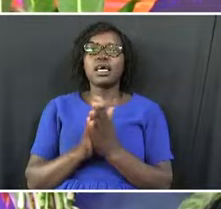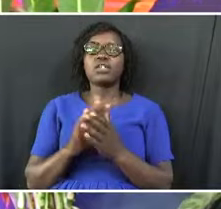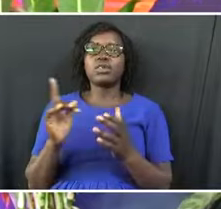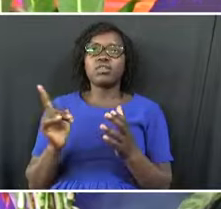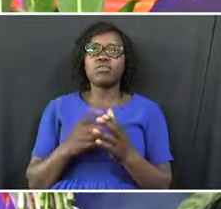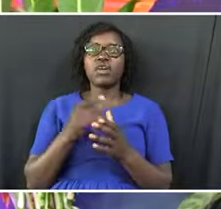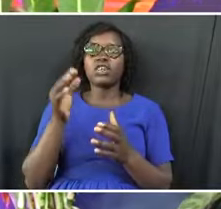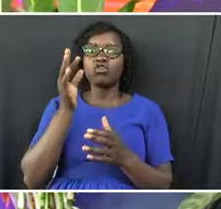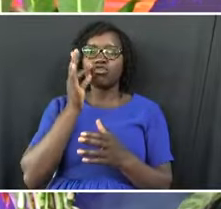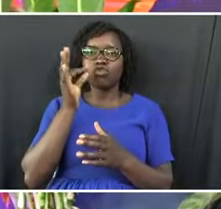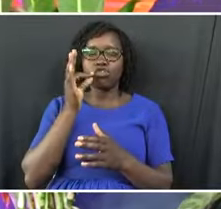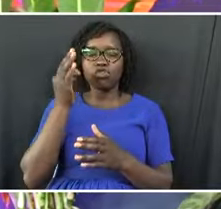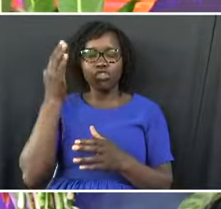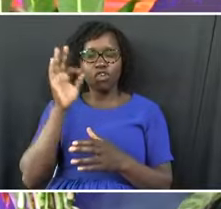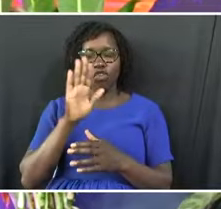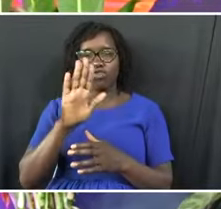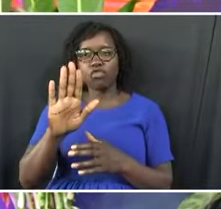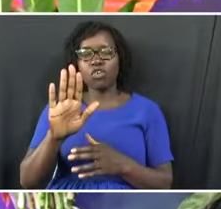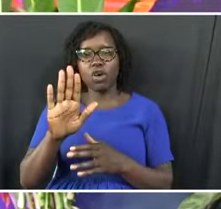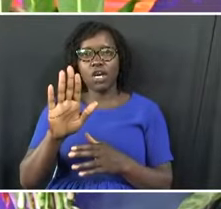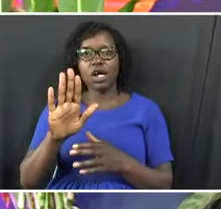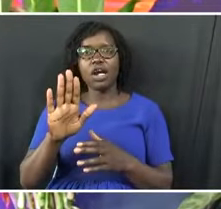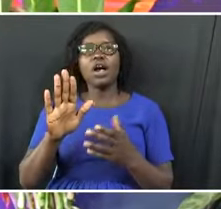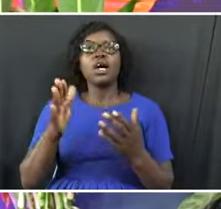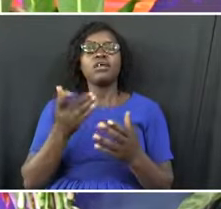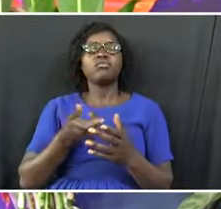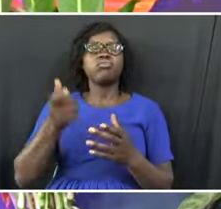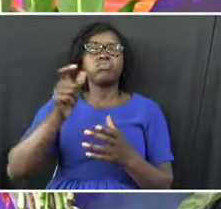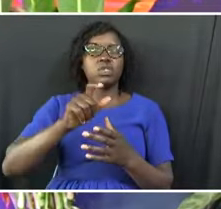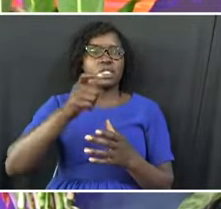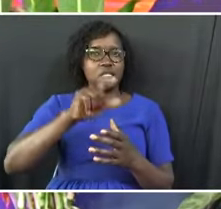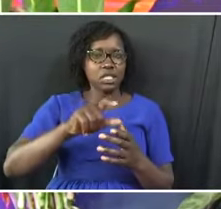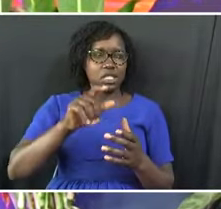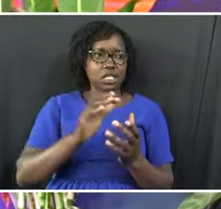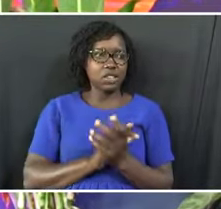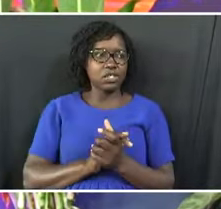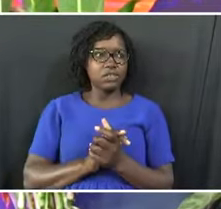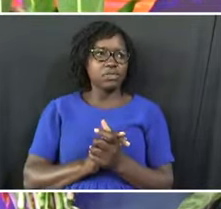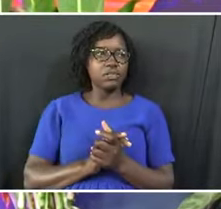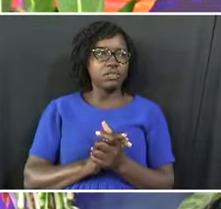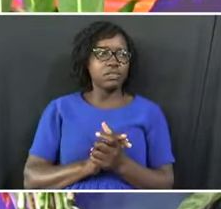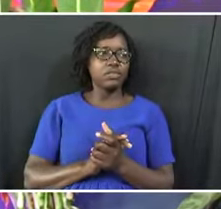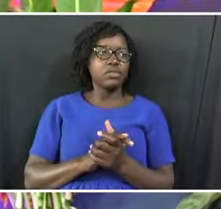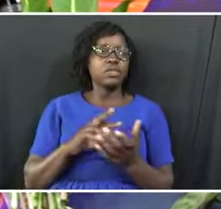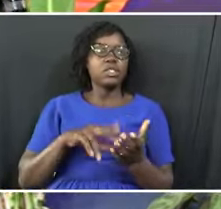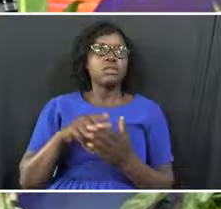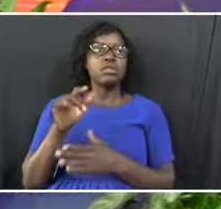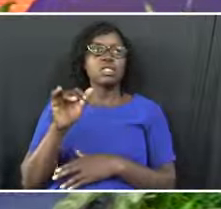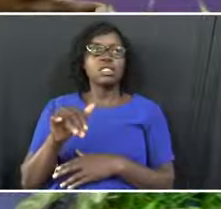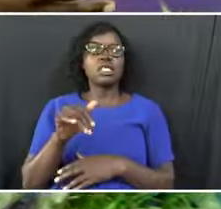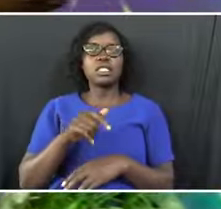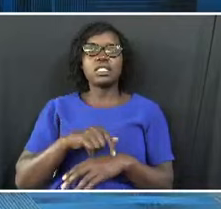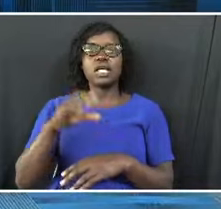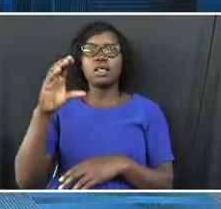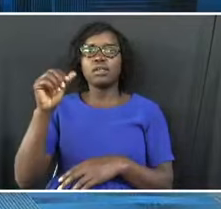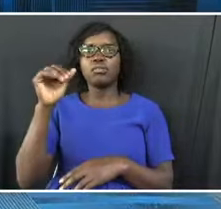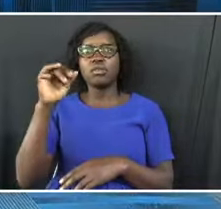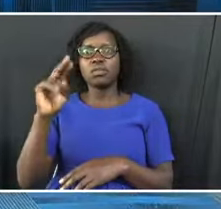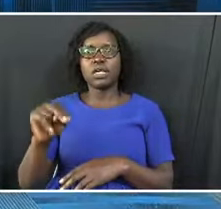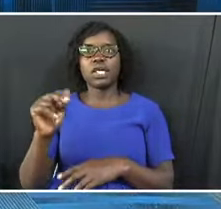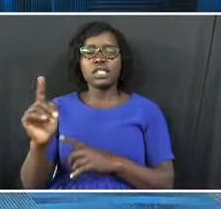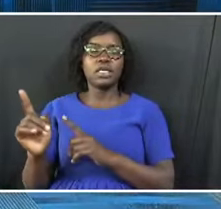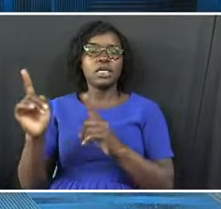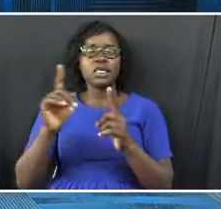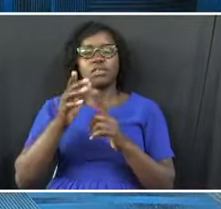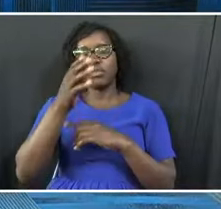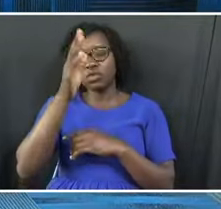first fruits of your increase. So it means that when Cain came to